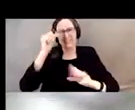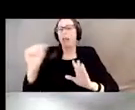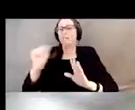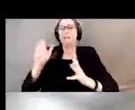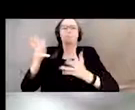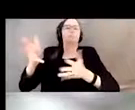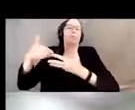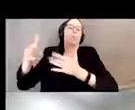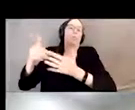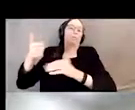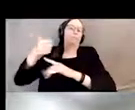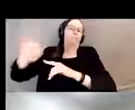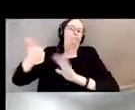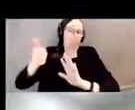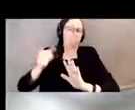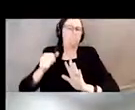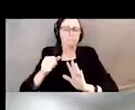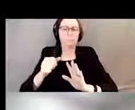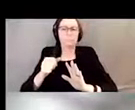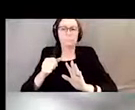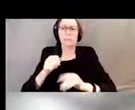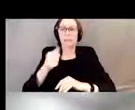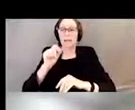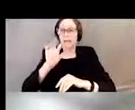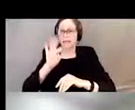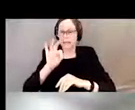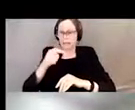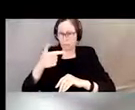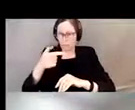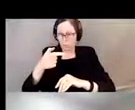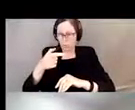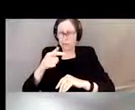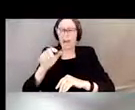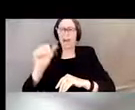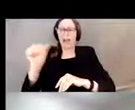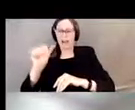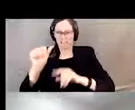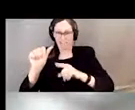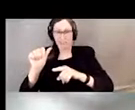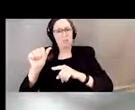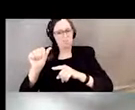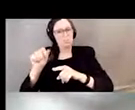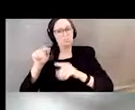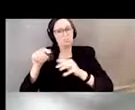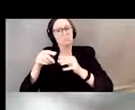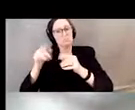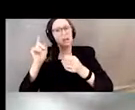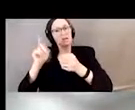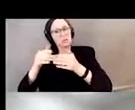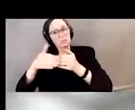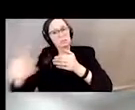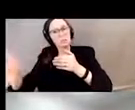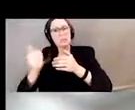wants. And after 1921, Afghanistan operates into the late 1970s as its